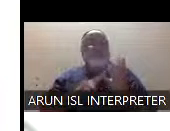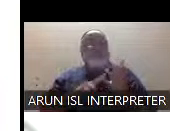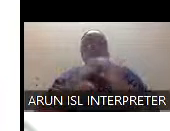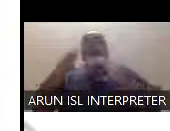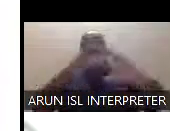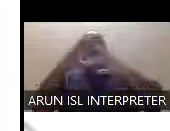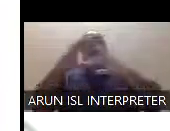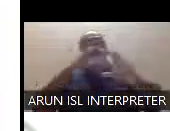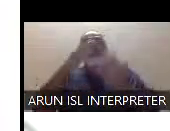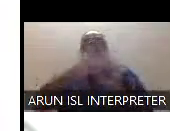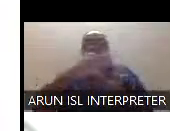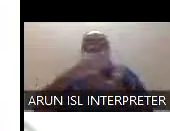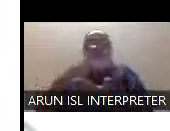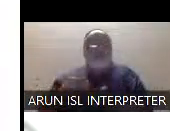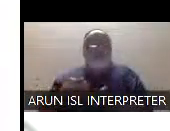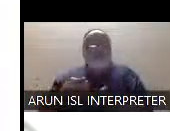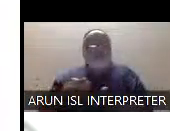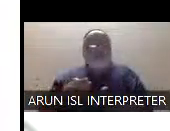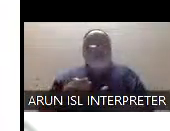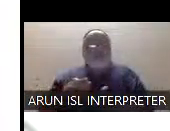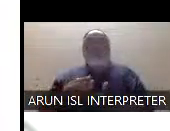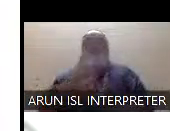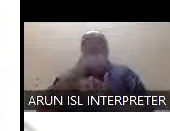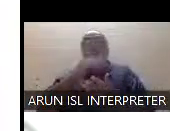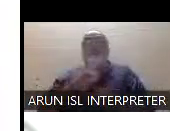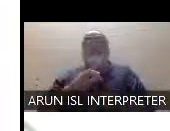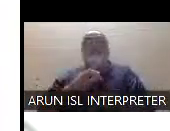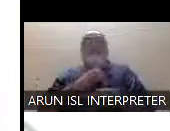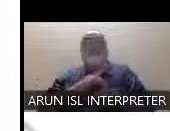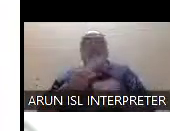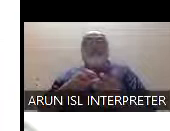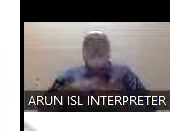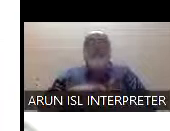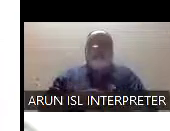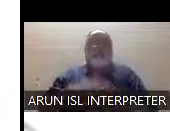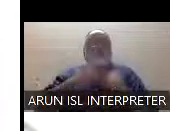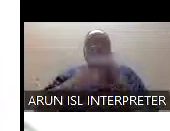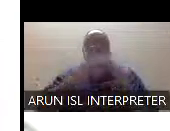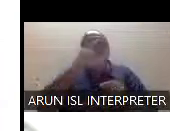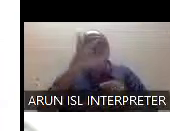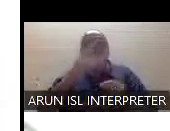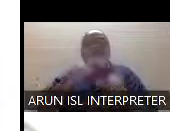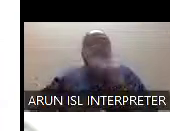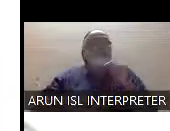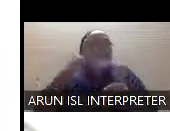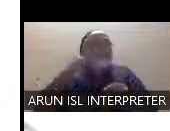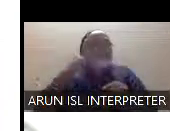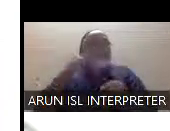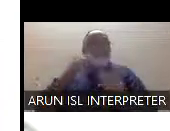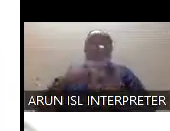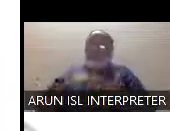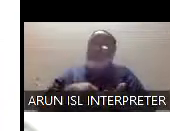uh, there could be different barriers for people with sensory impairment. Somebody who cannot see and who cannot hear could face these